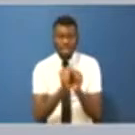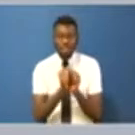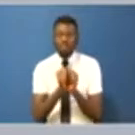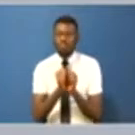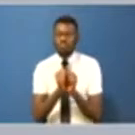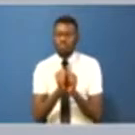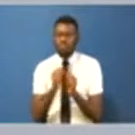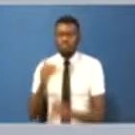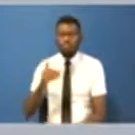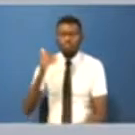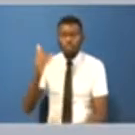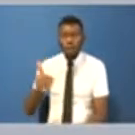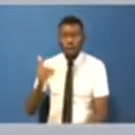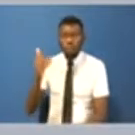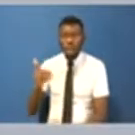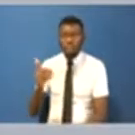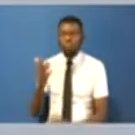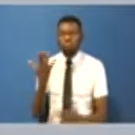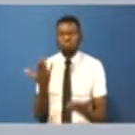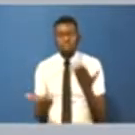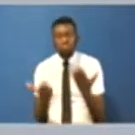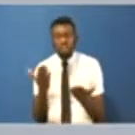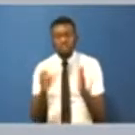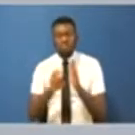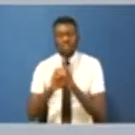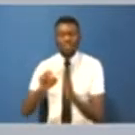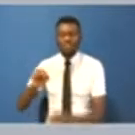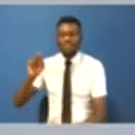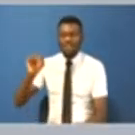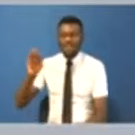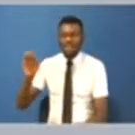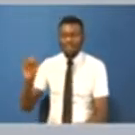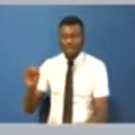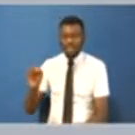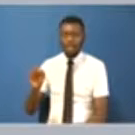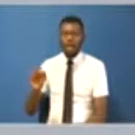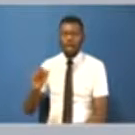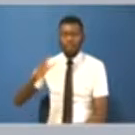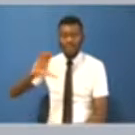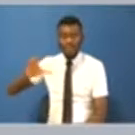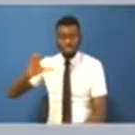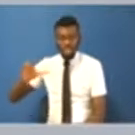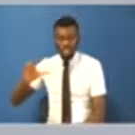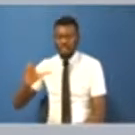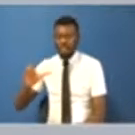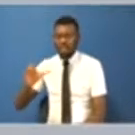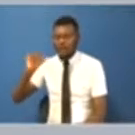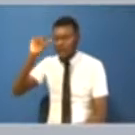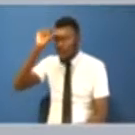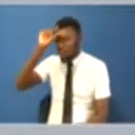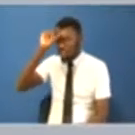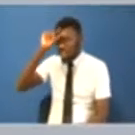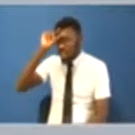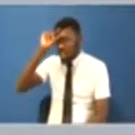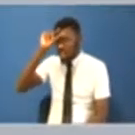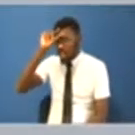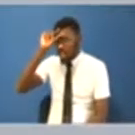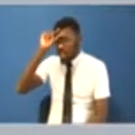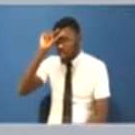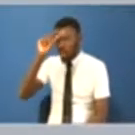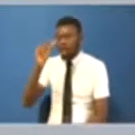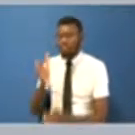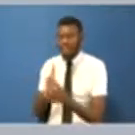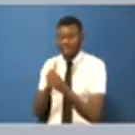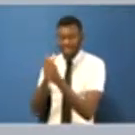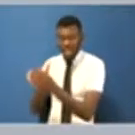and other times for example with nms i would say that the the county government with a good